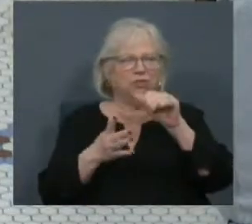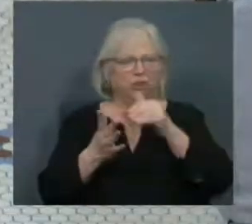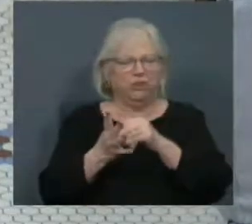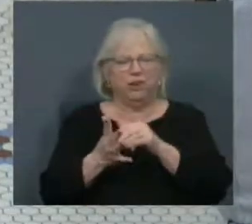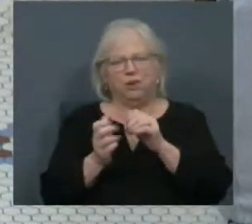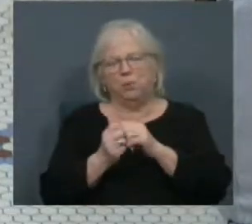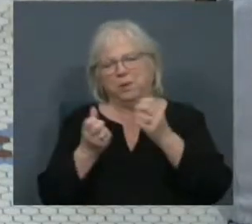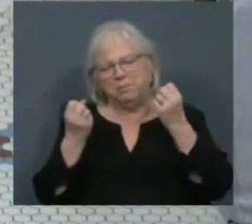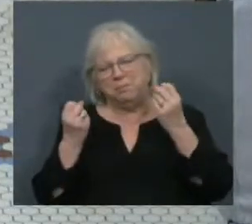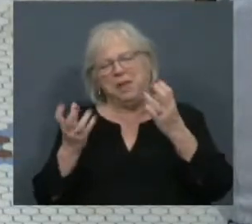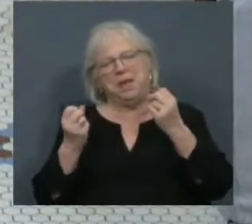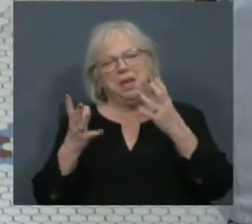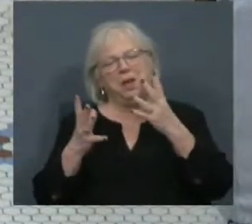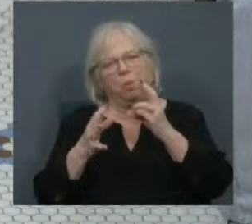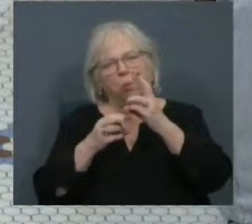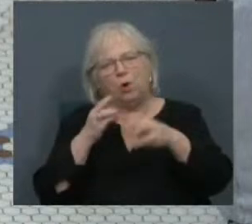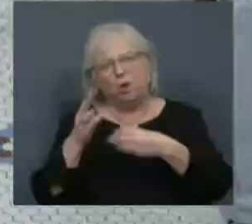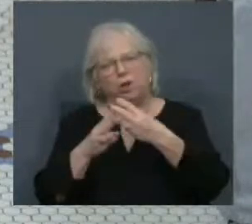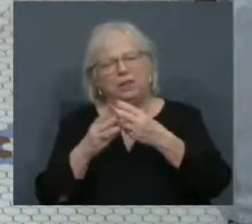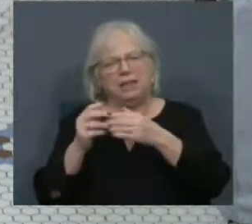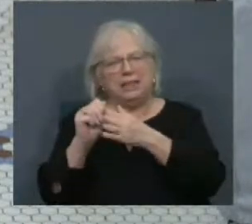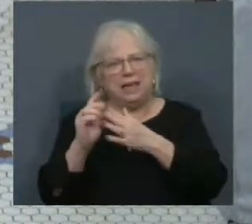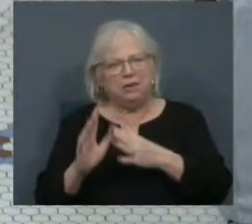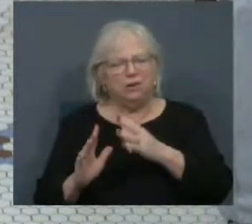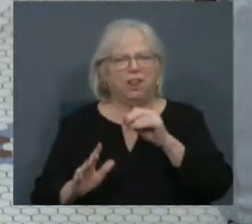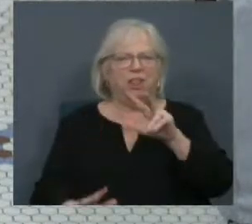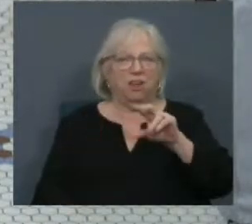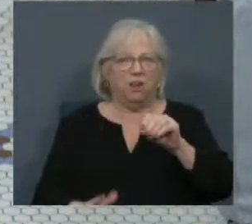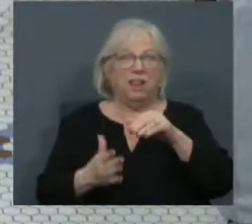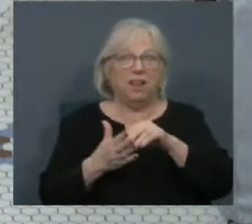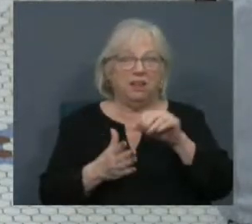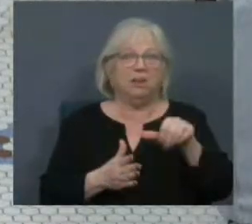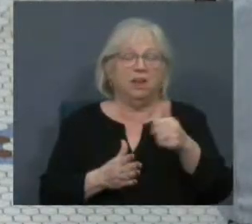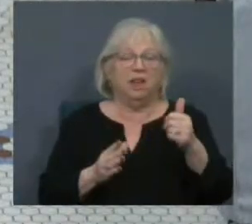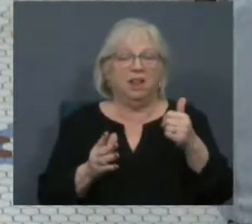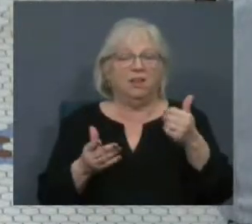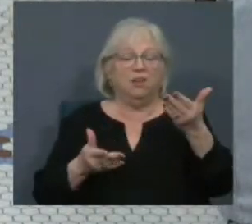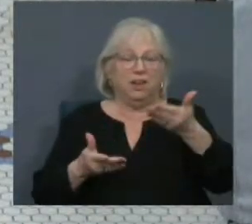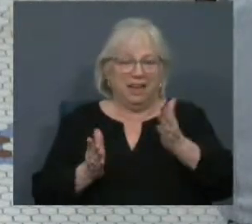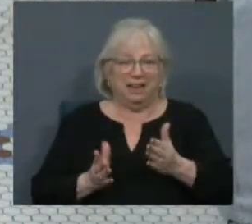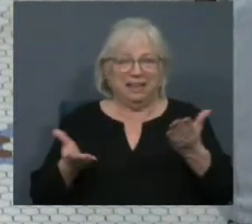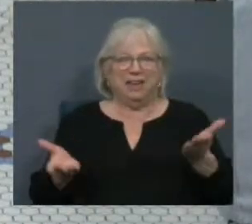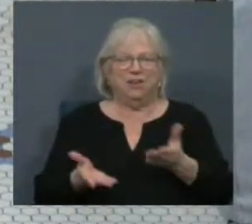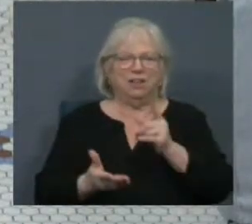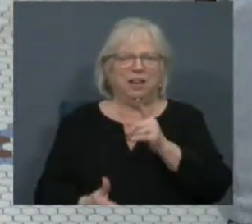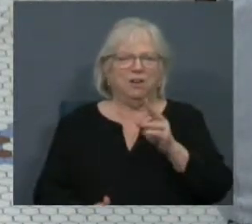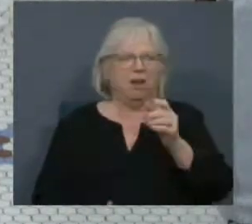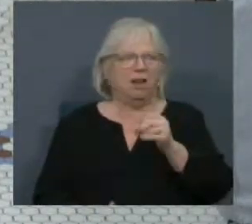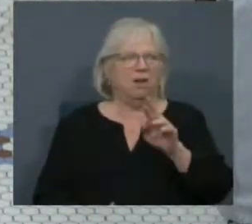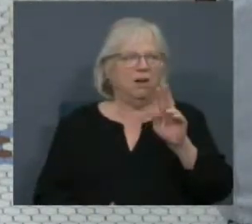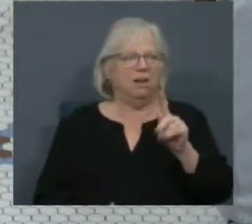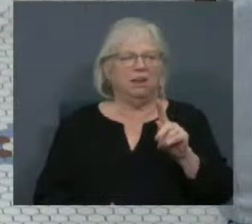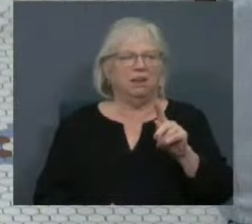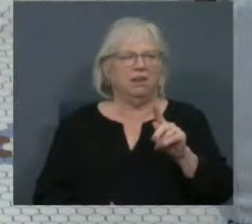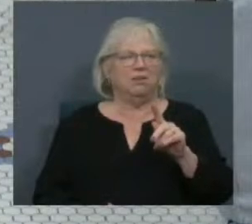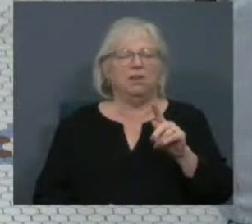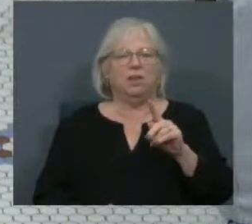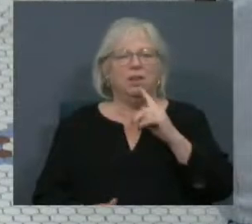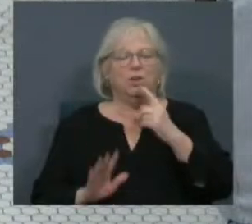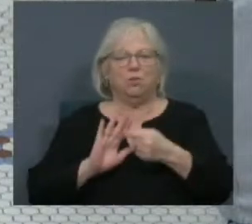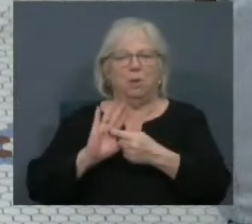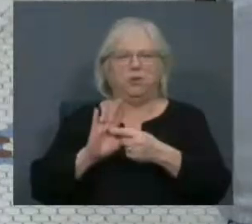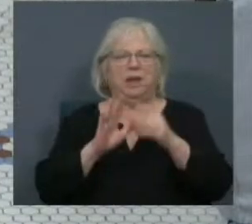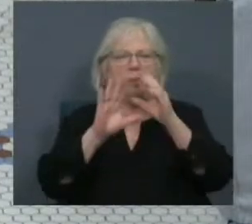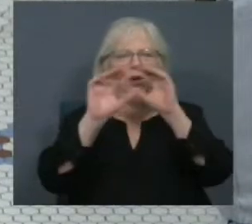of dignitaries, world leaders, and 30,000 other guests right here in Little Rock, Arkansas. On behalf of